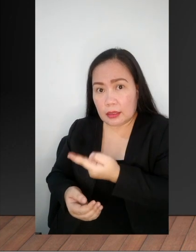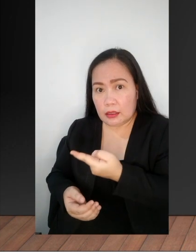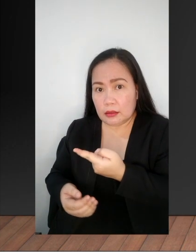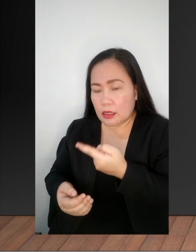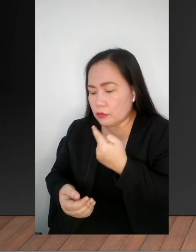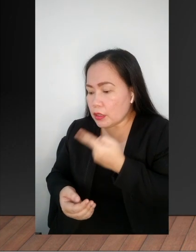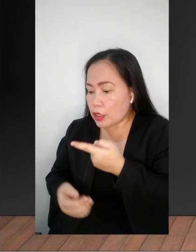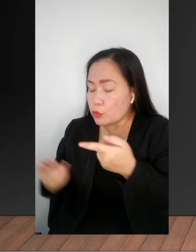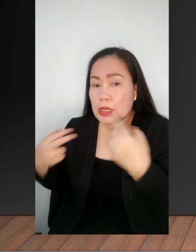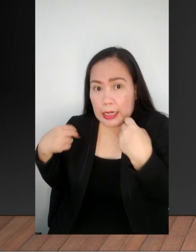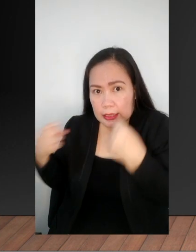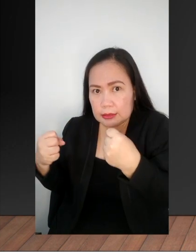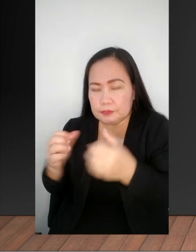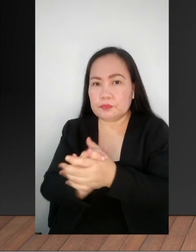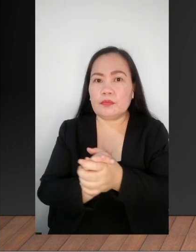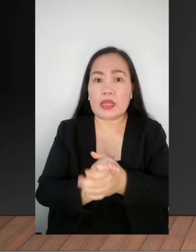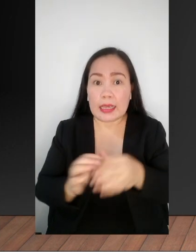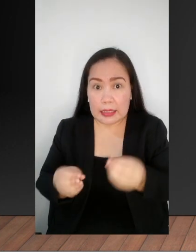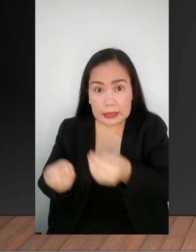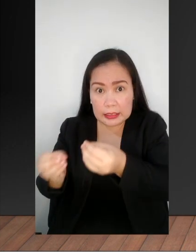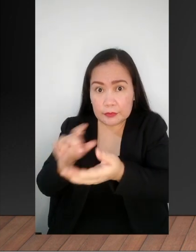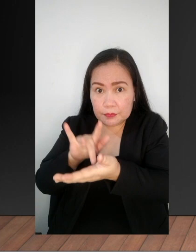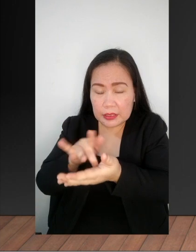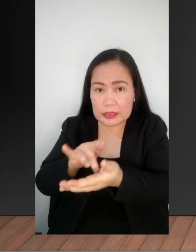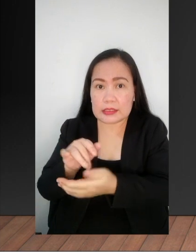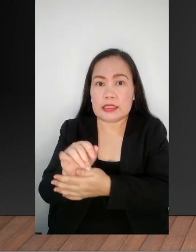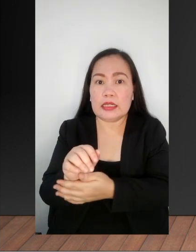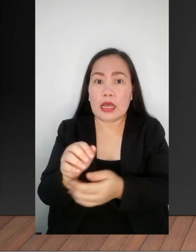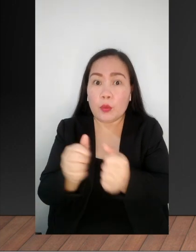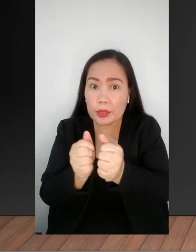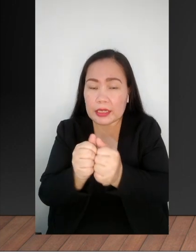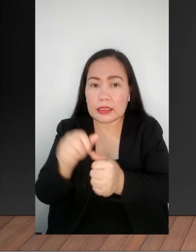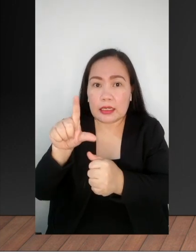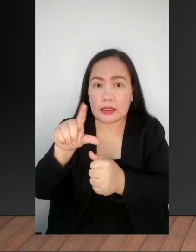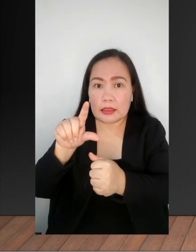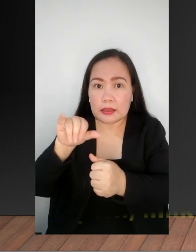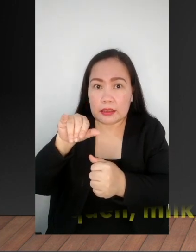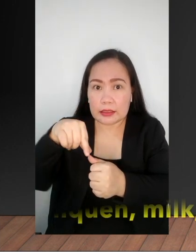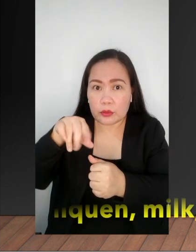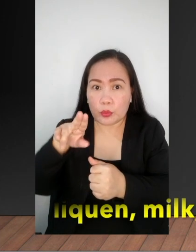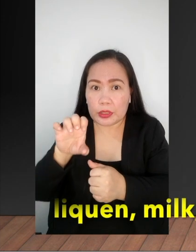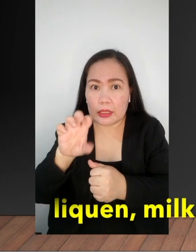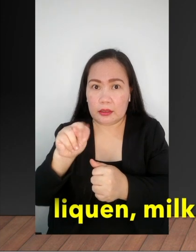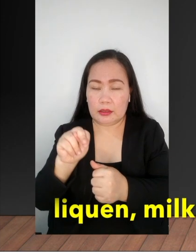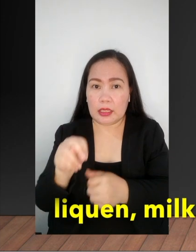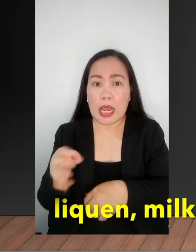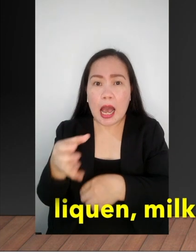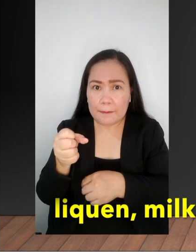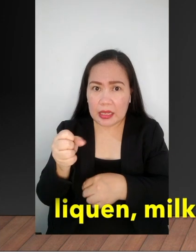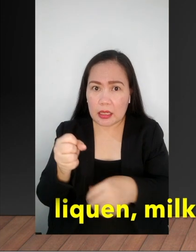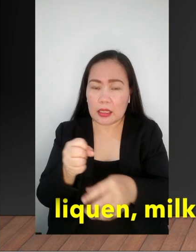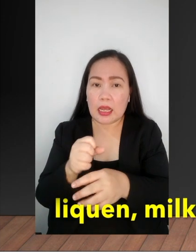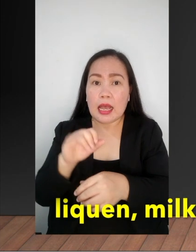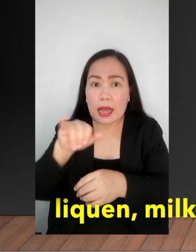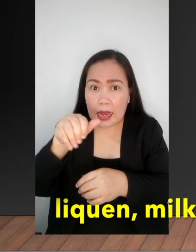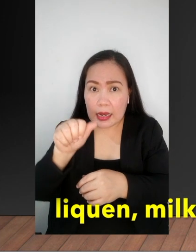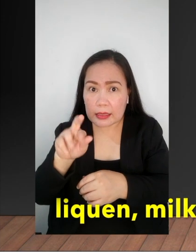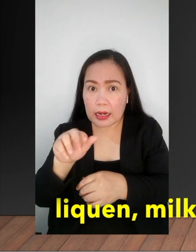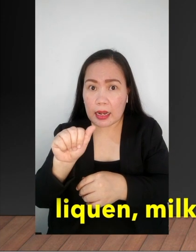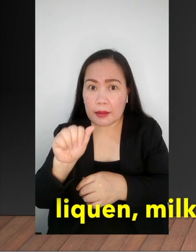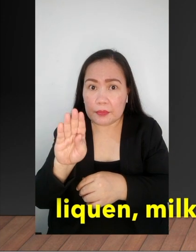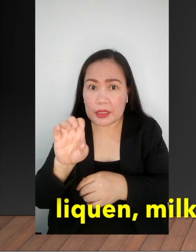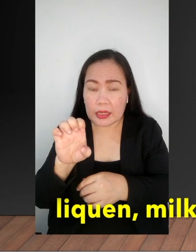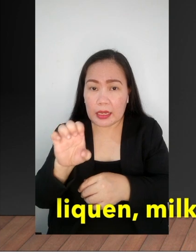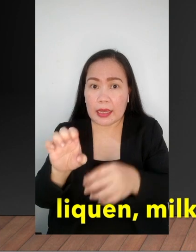cured. He prescribed Maria Clara with liquin and milk, Jarabe de Altea, and